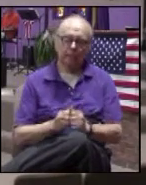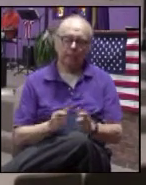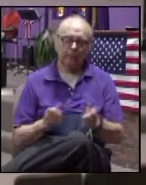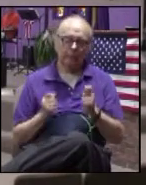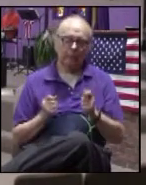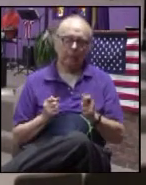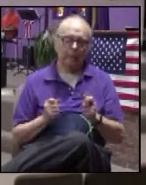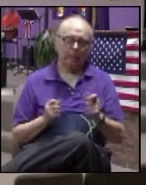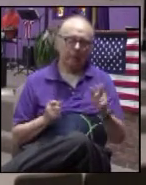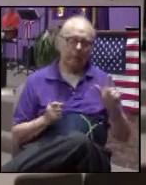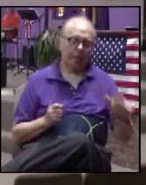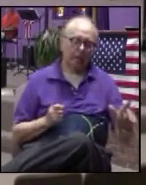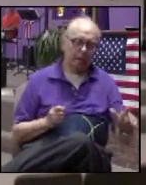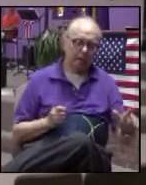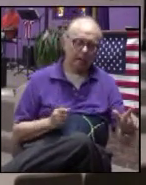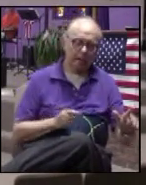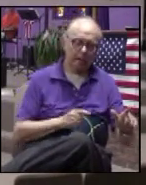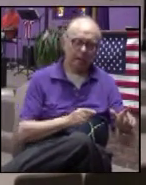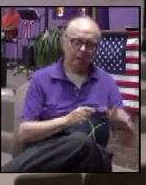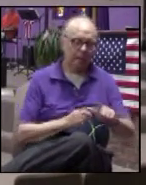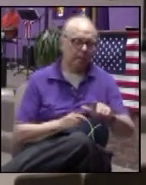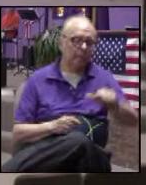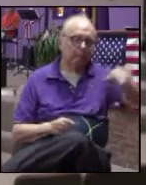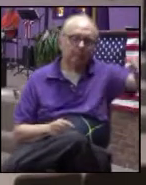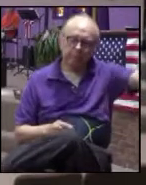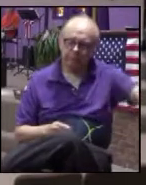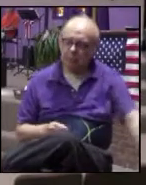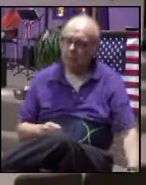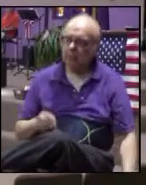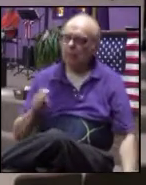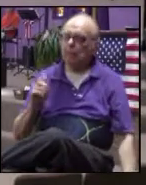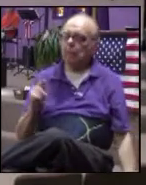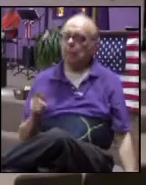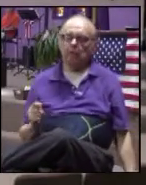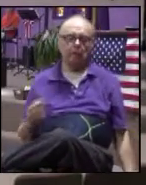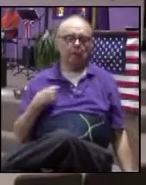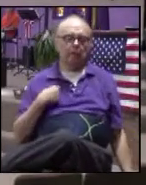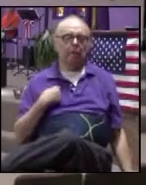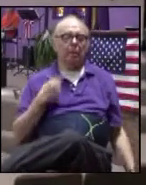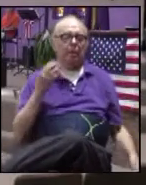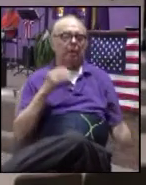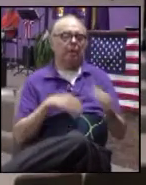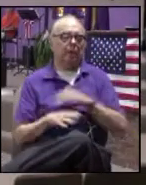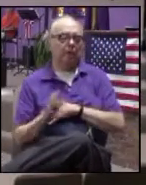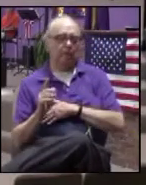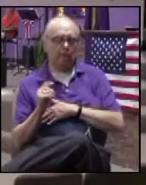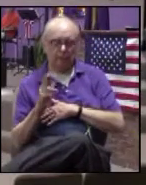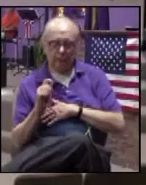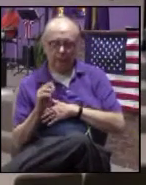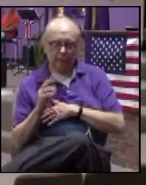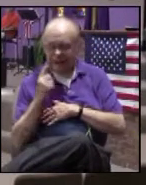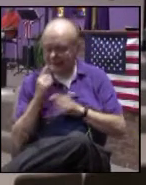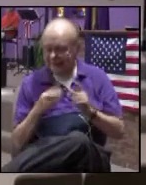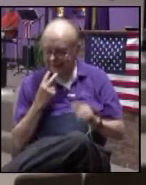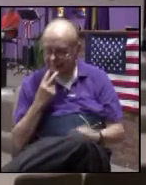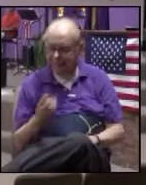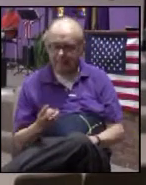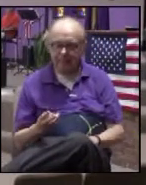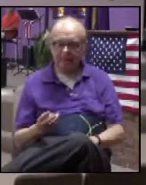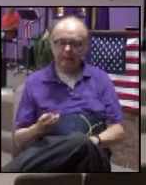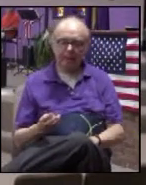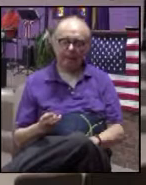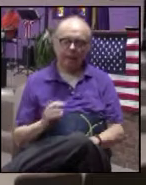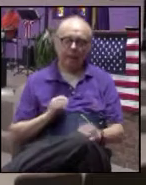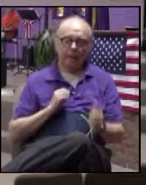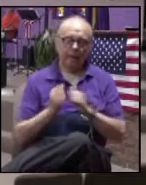he goes from the far left lane to an exit. Now, we're in an underground tunnel. I can't see. I